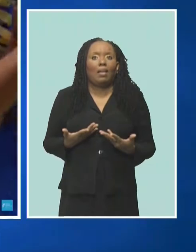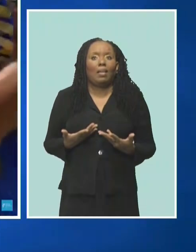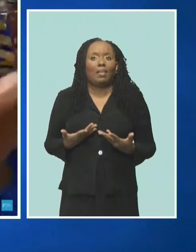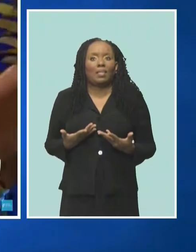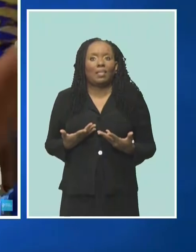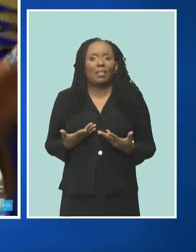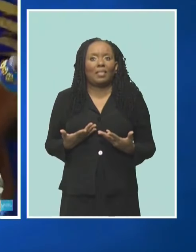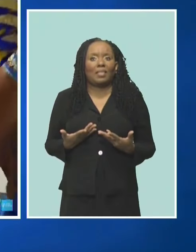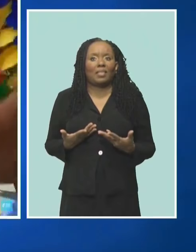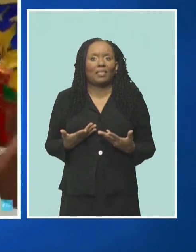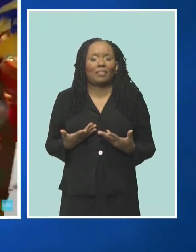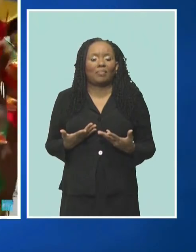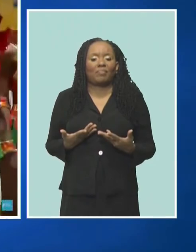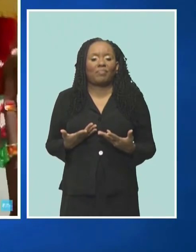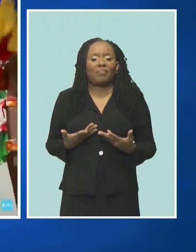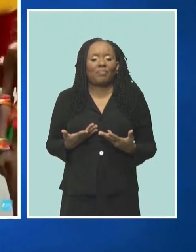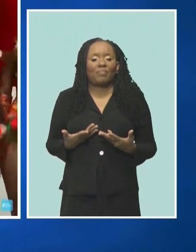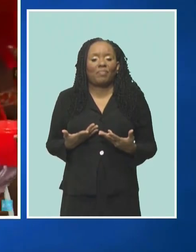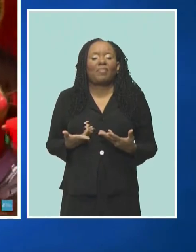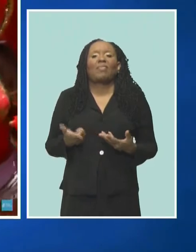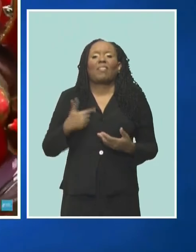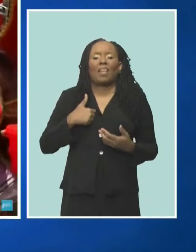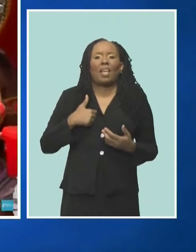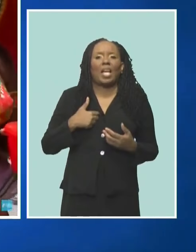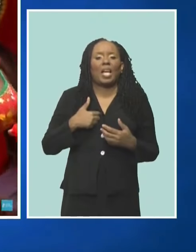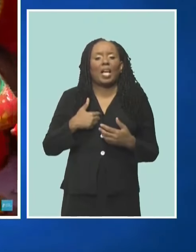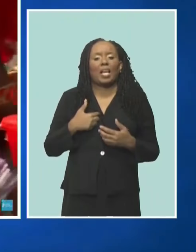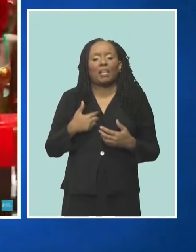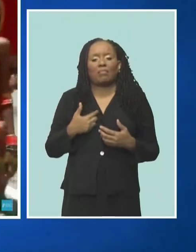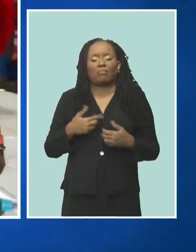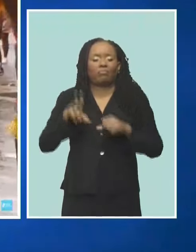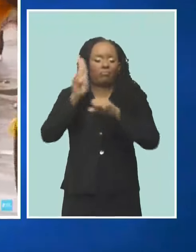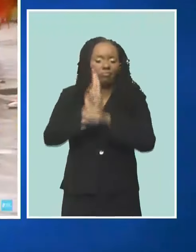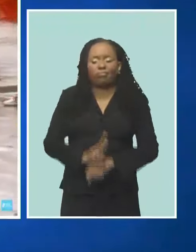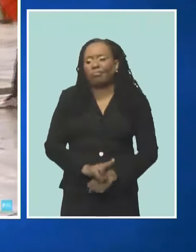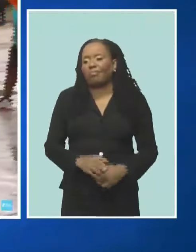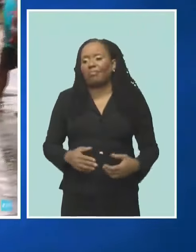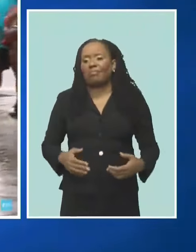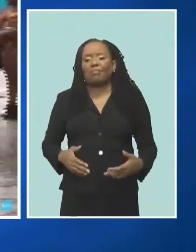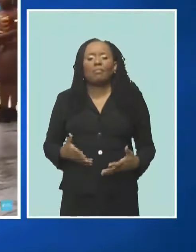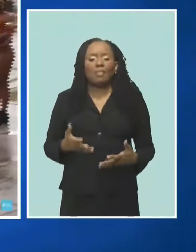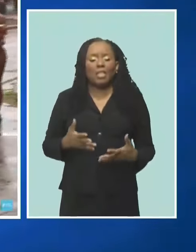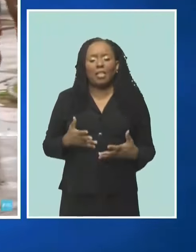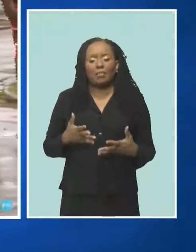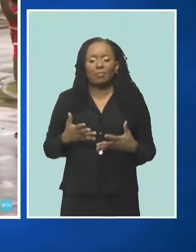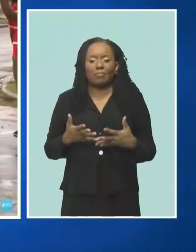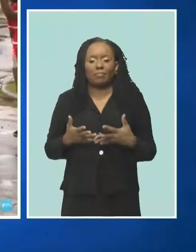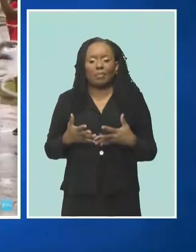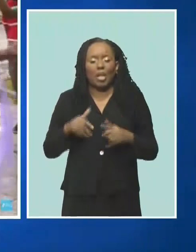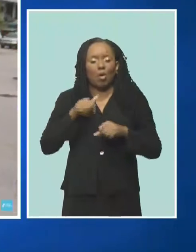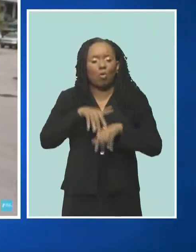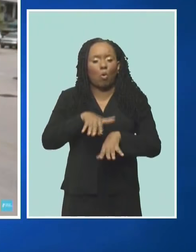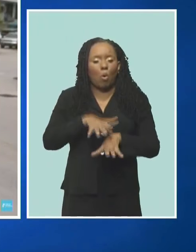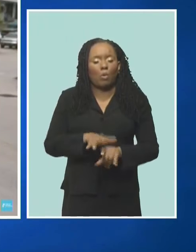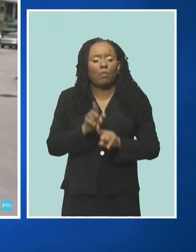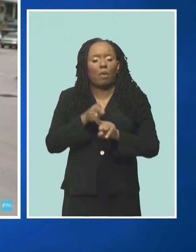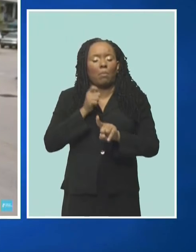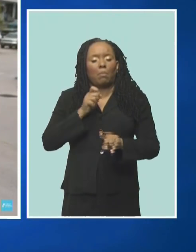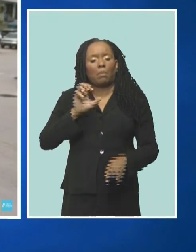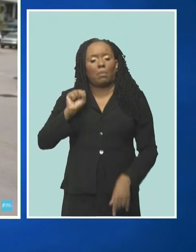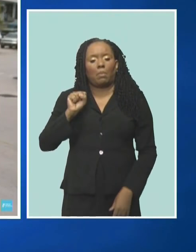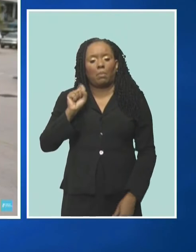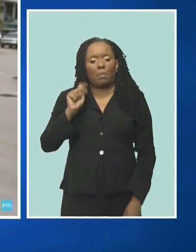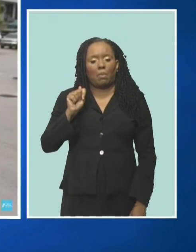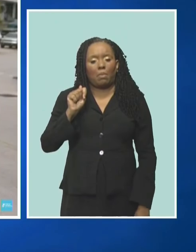original route, you know, coming from the stadium and so on. So I generally wait to hear from my band members. Like when we went on the